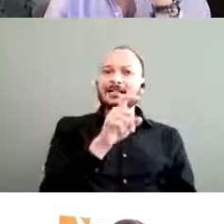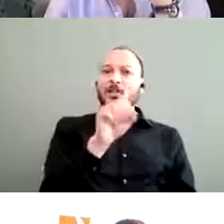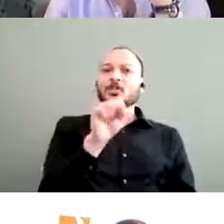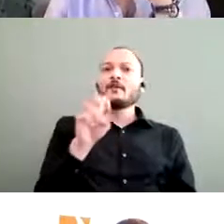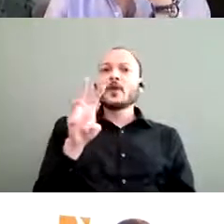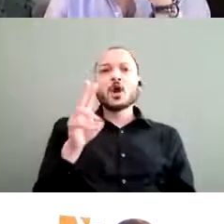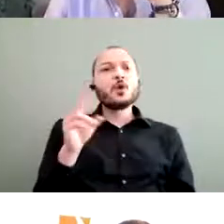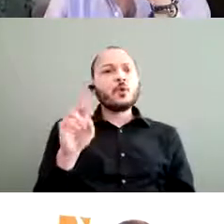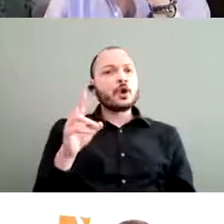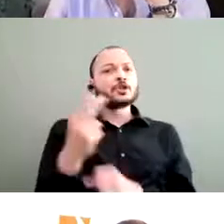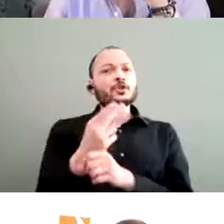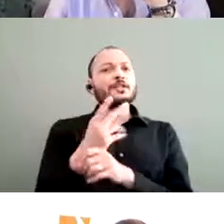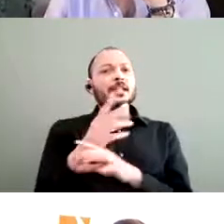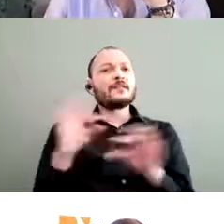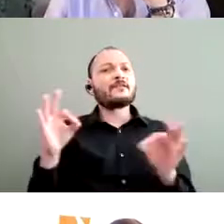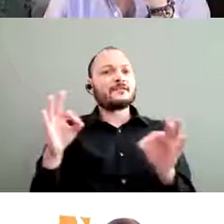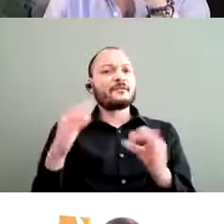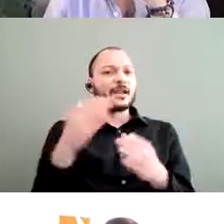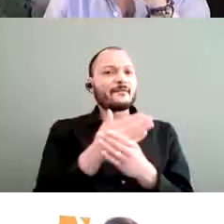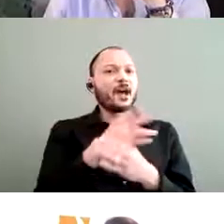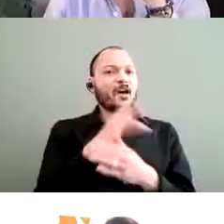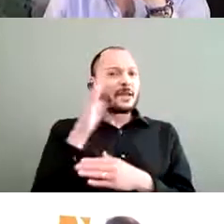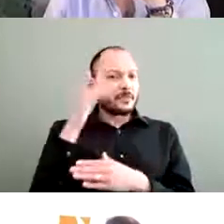be discussed later on in the presentation.